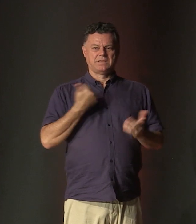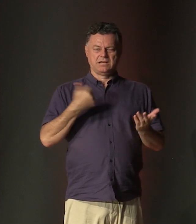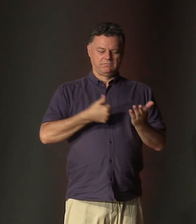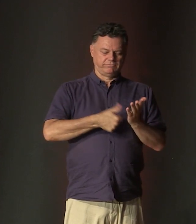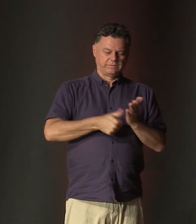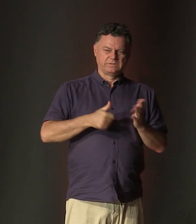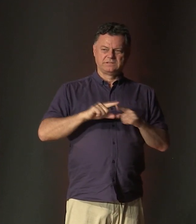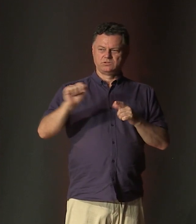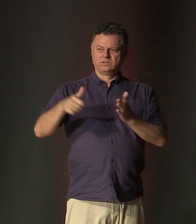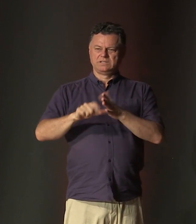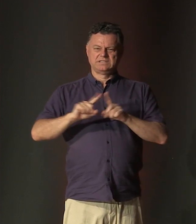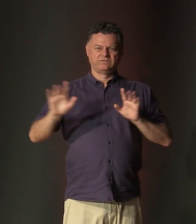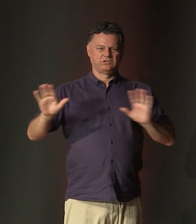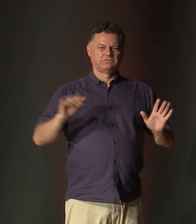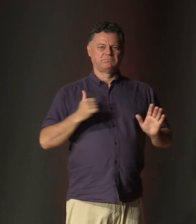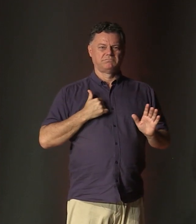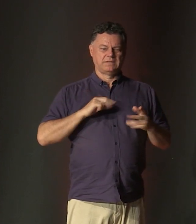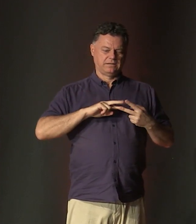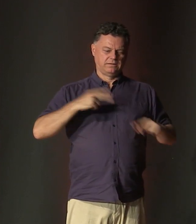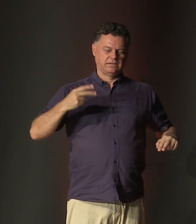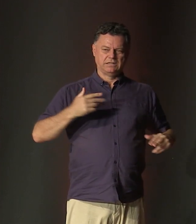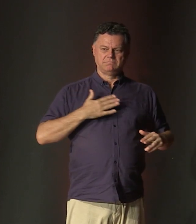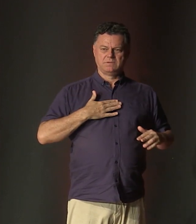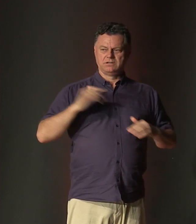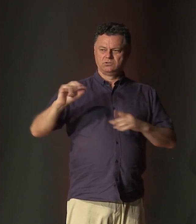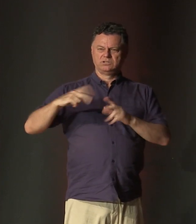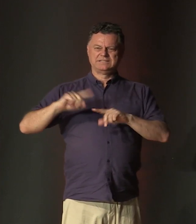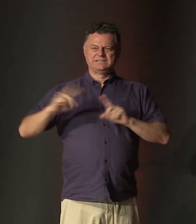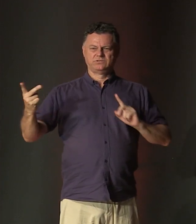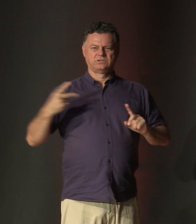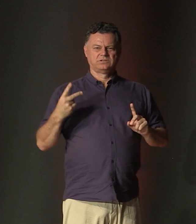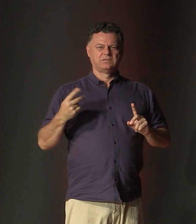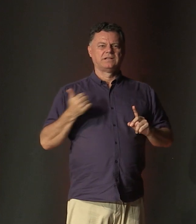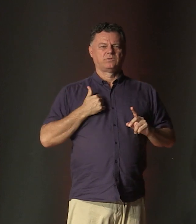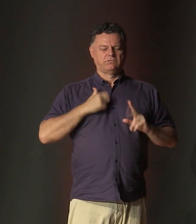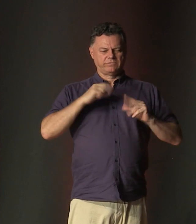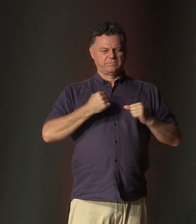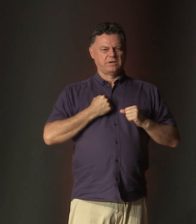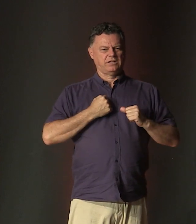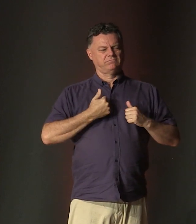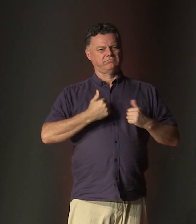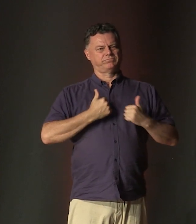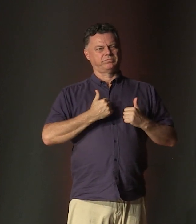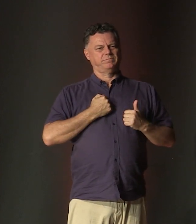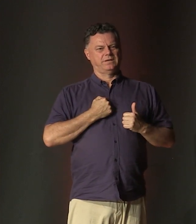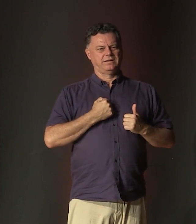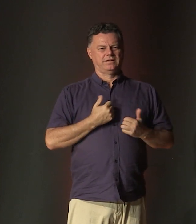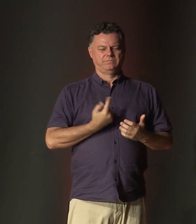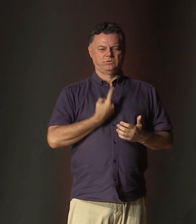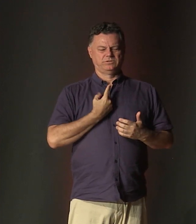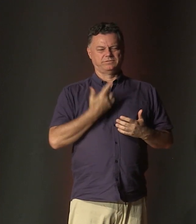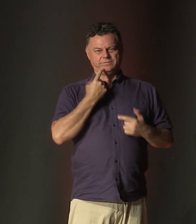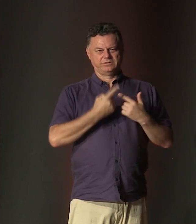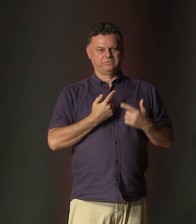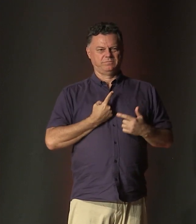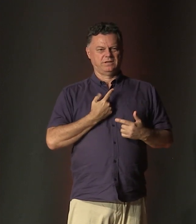DNA, and it deserves to be protected as strongly. So, what we need in